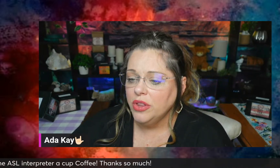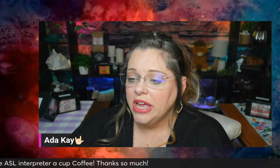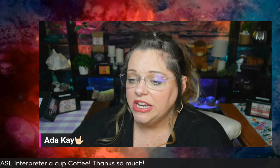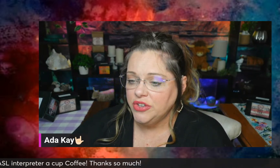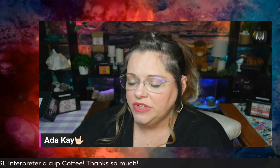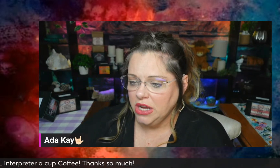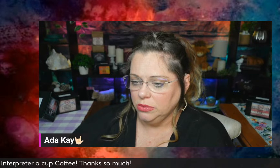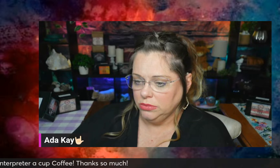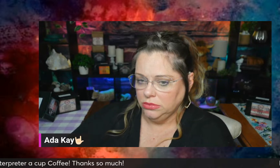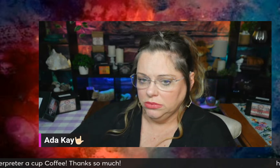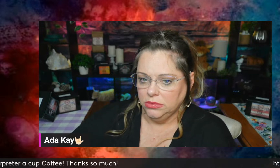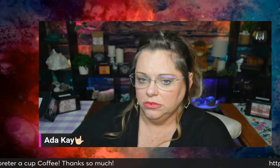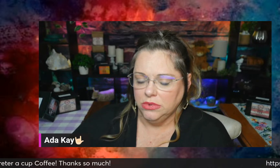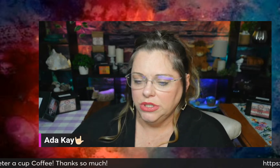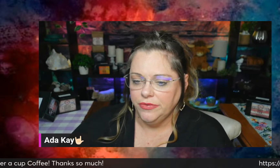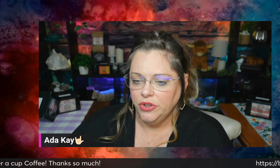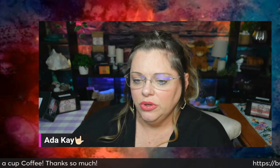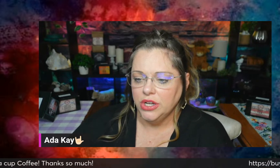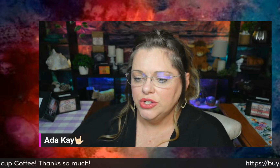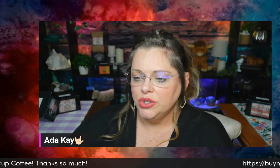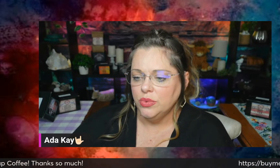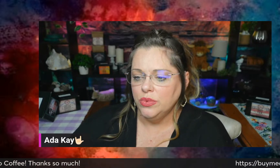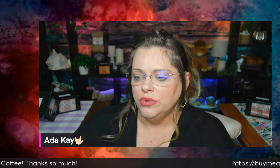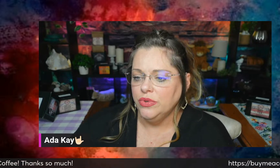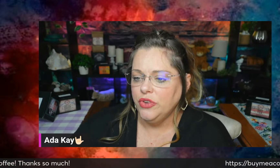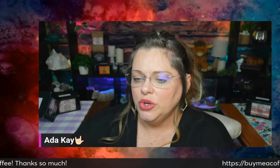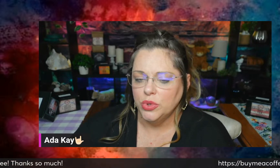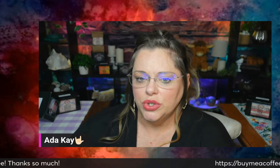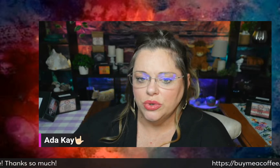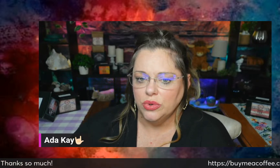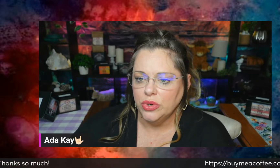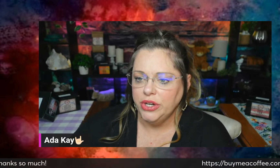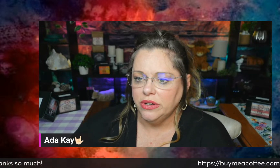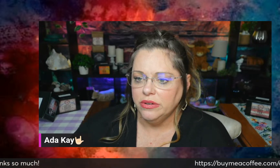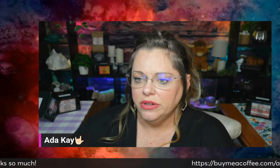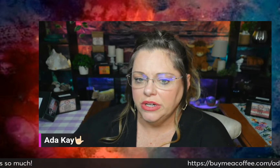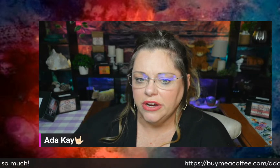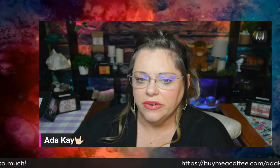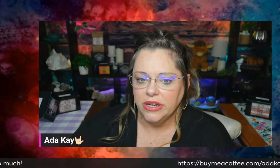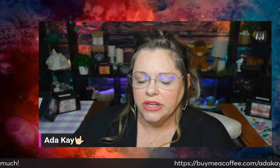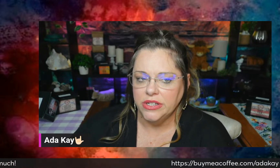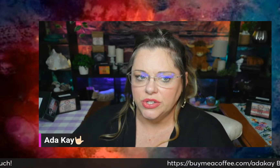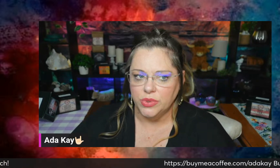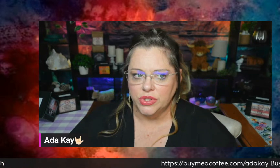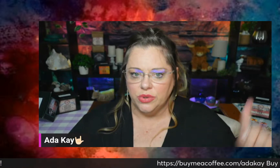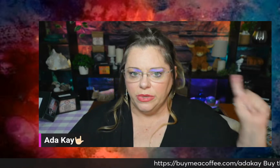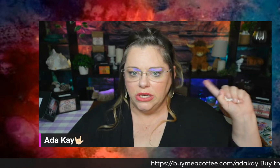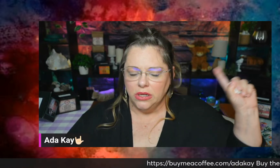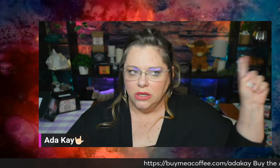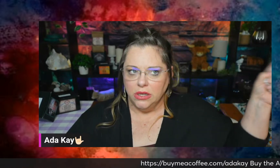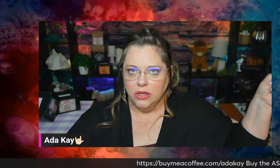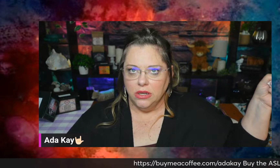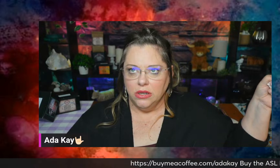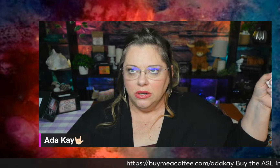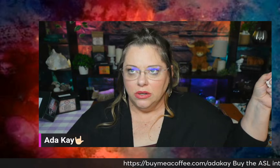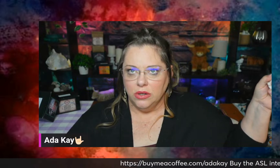I'm on the edge of town. If you guys know, if you know where Turtle Creek area is, so it's going to